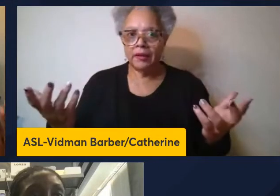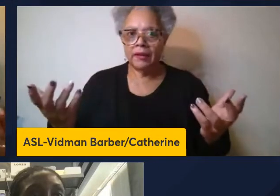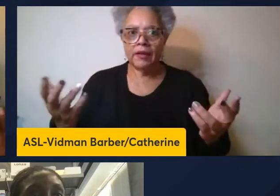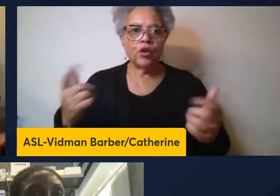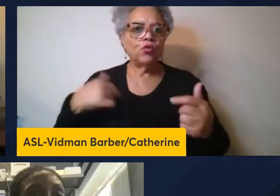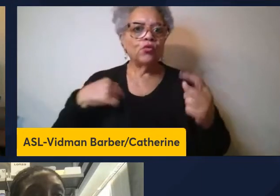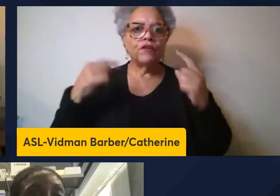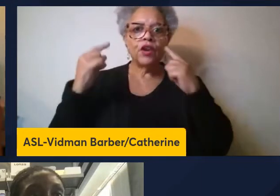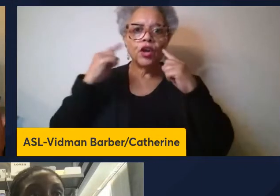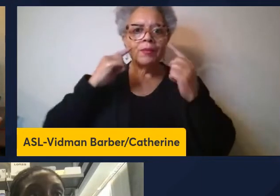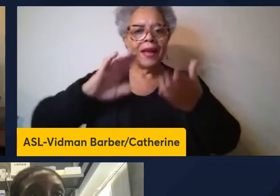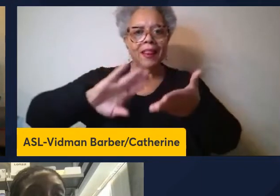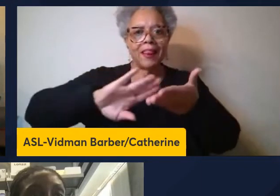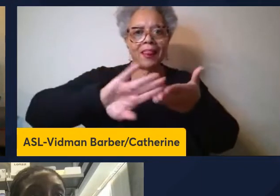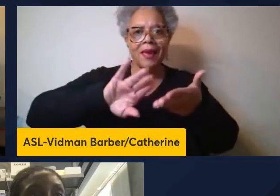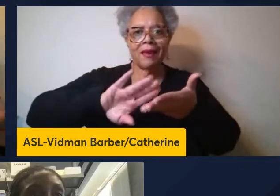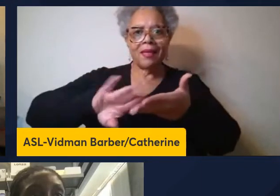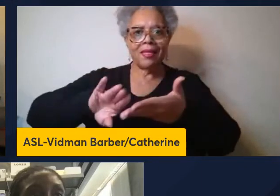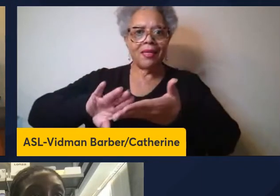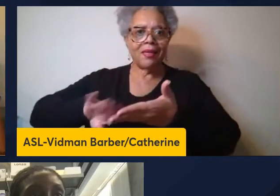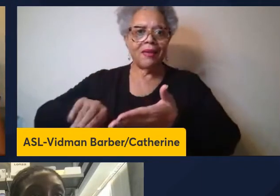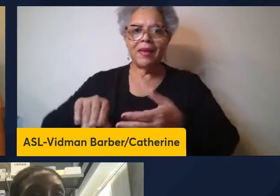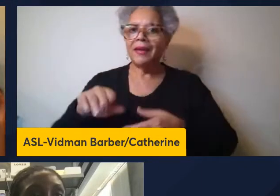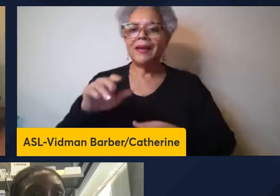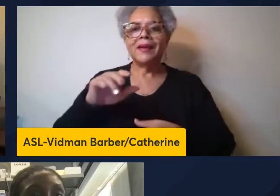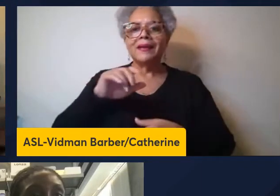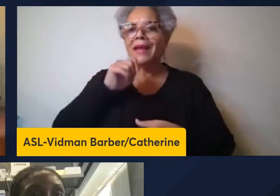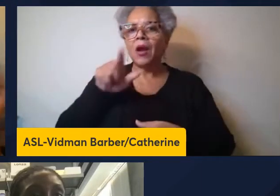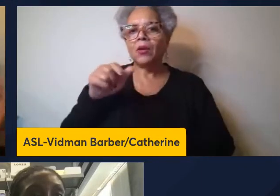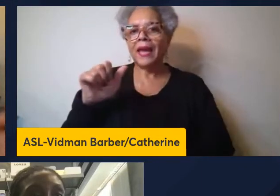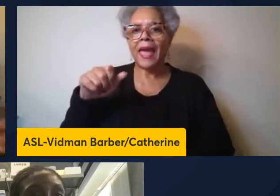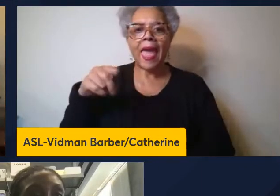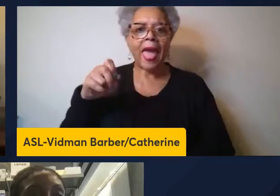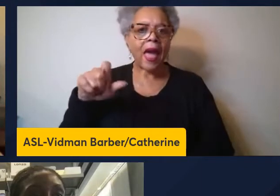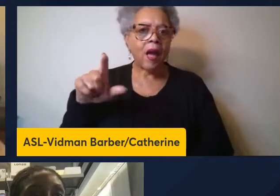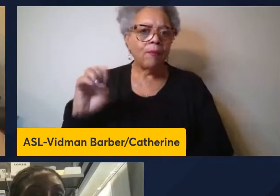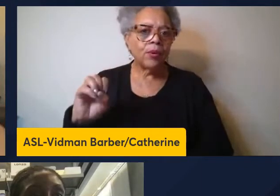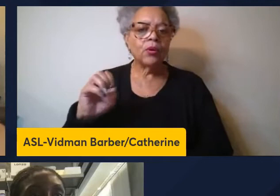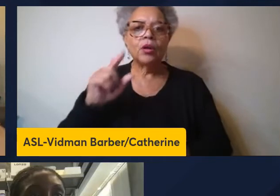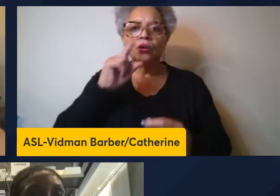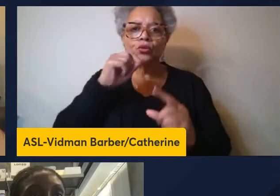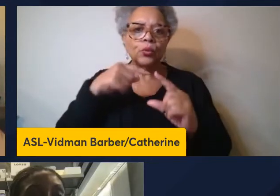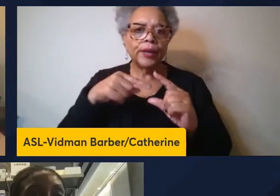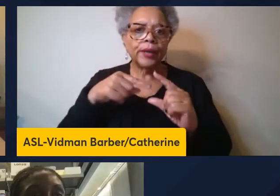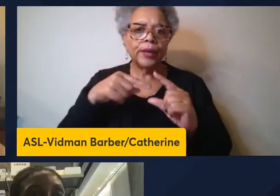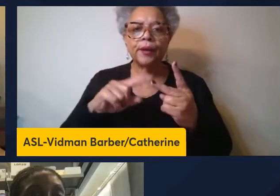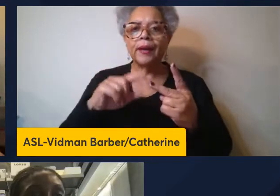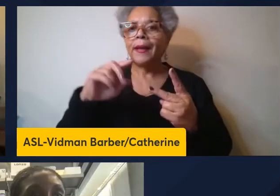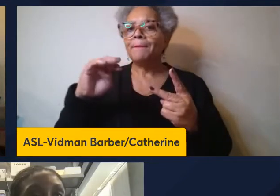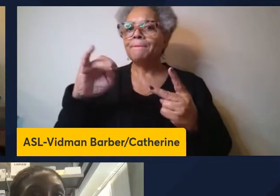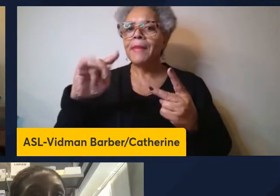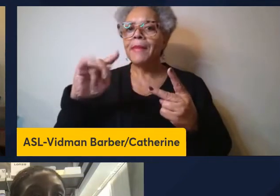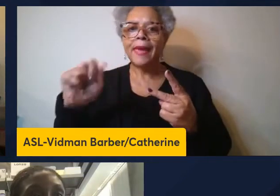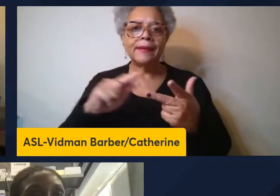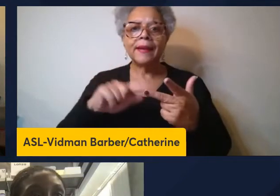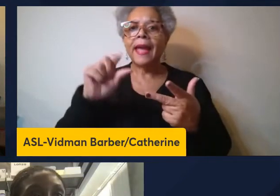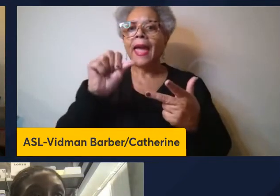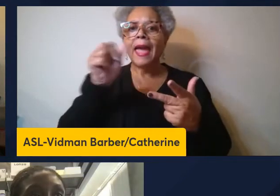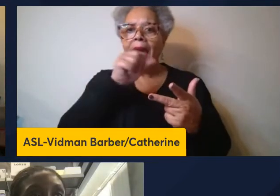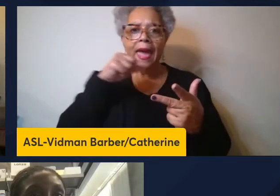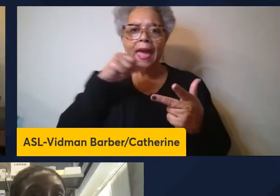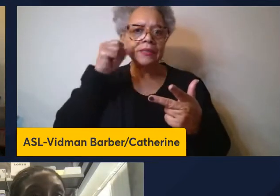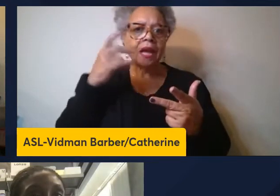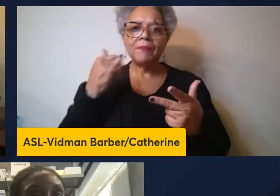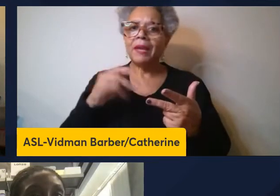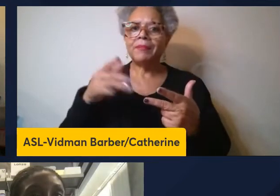about layoffs from Apple, well, not Apple, but Twitter, Meta, Amazon may be laying people off.